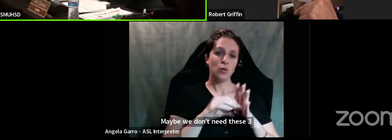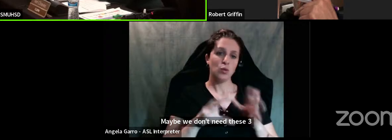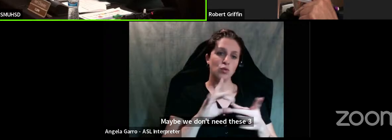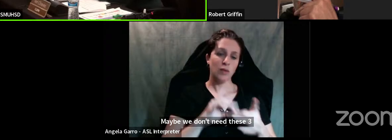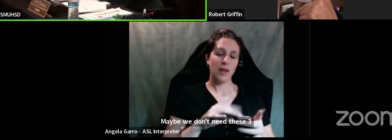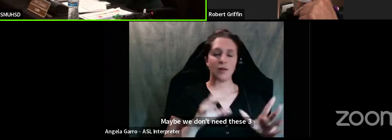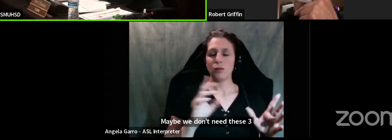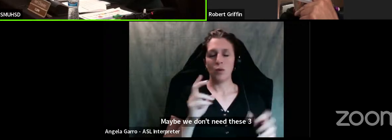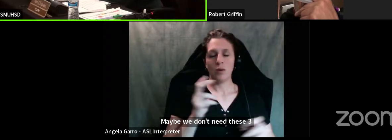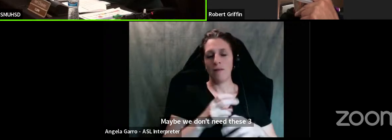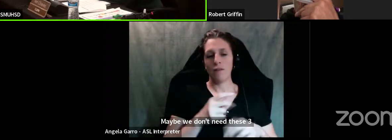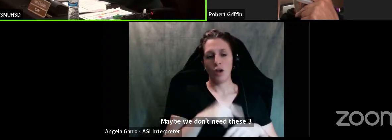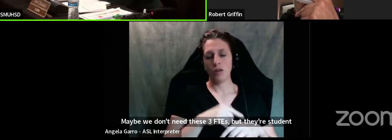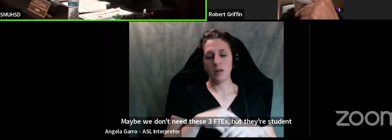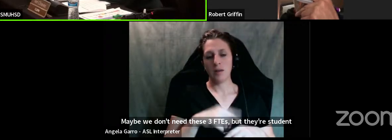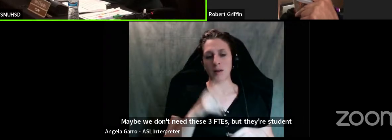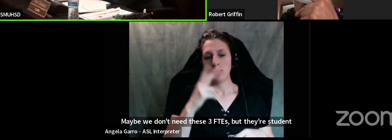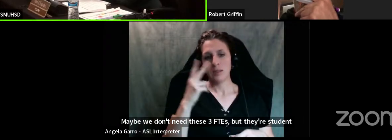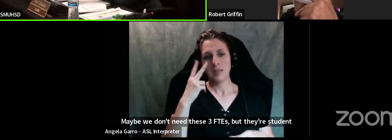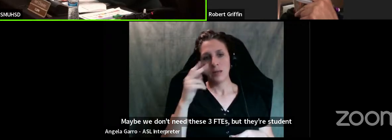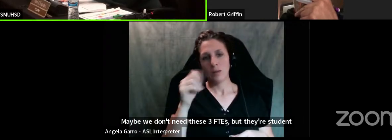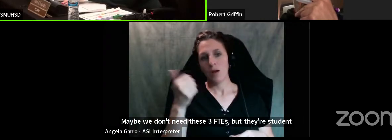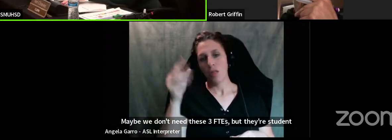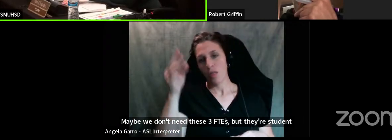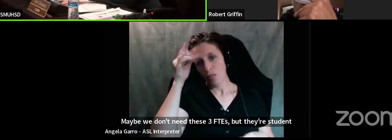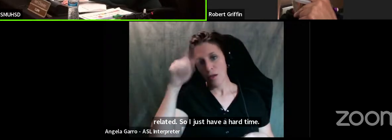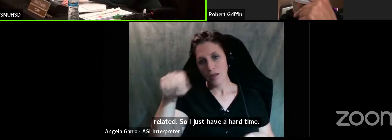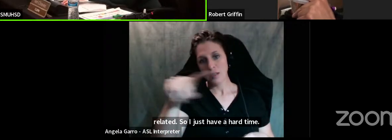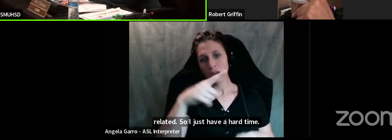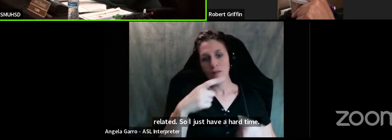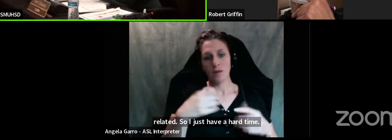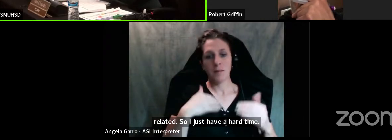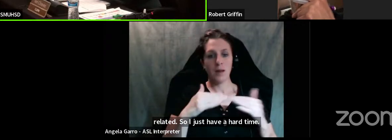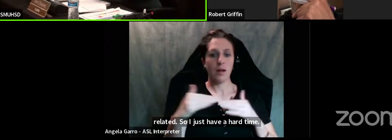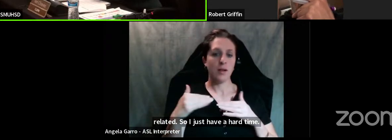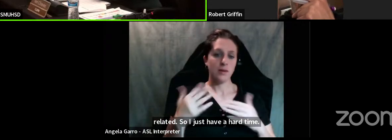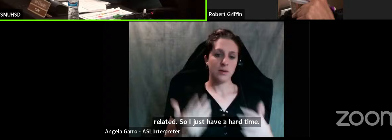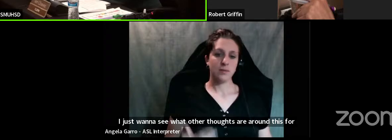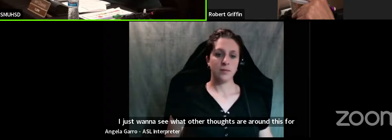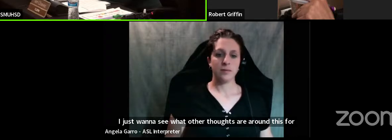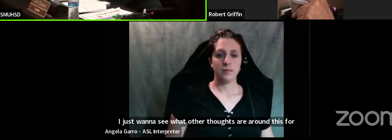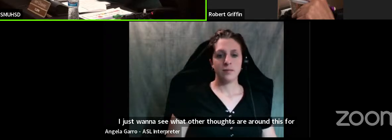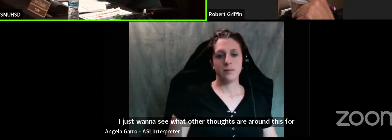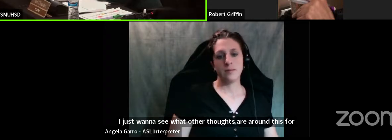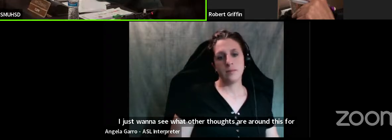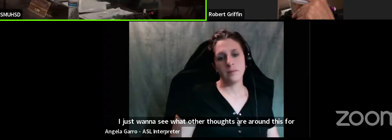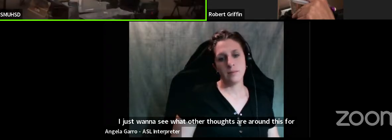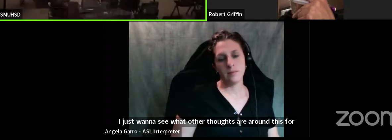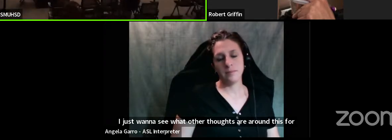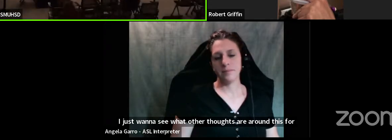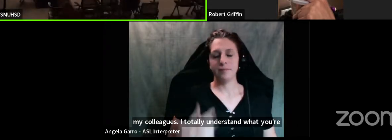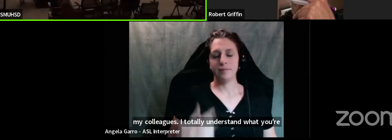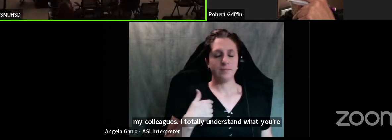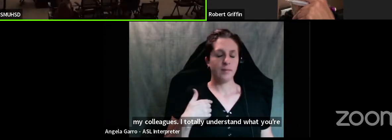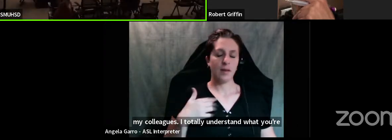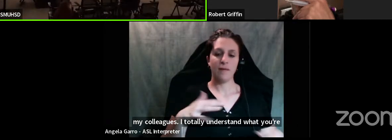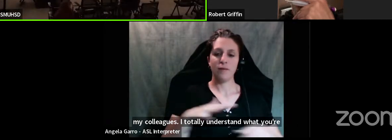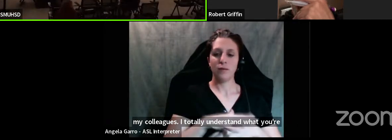have a hard time. I just want to see what other thoughts are around this from my colleagues here. I totally understand what you're saying, and I